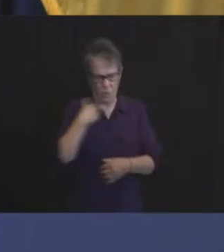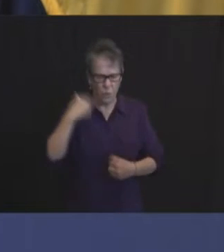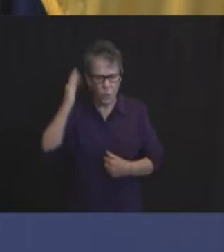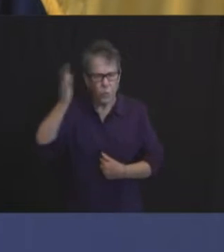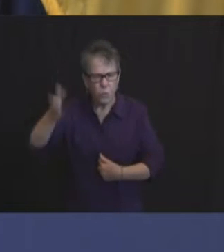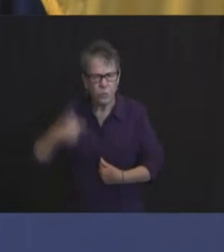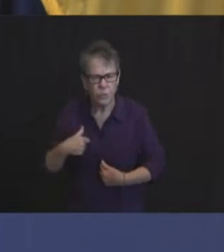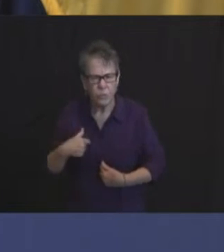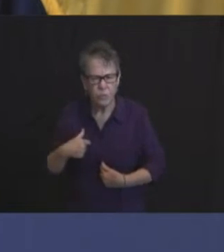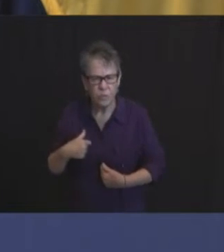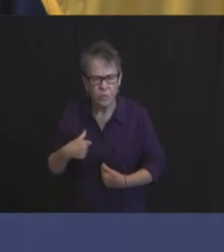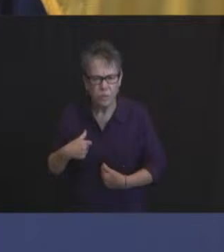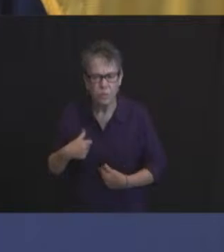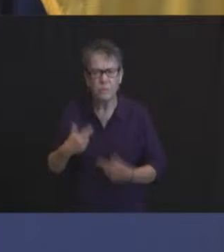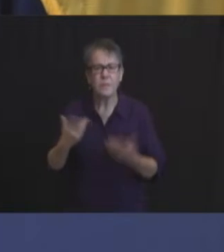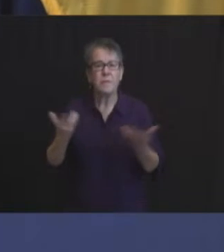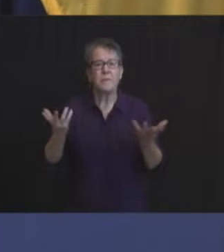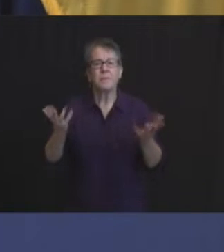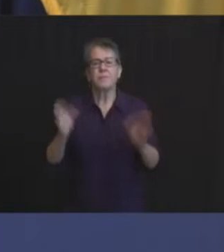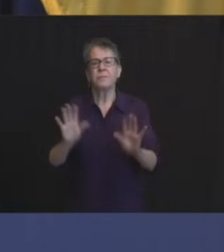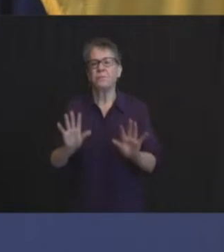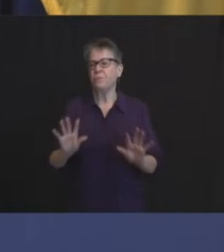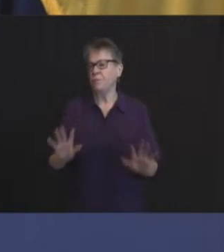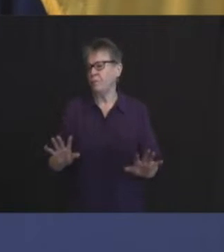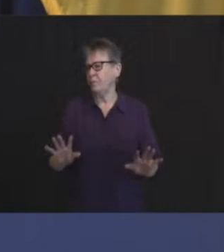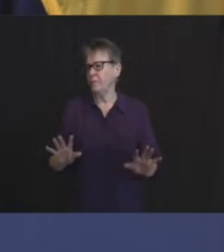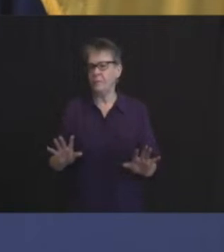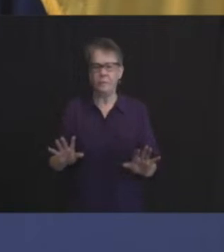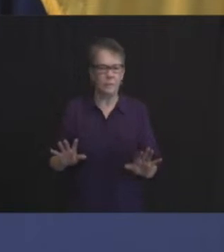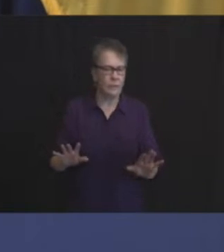afoot, even with only, 9 days to go.